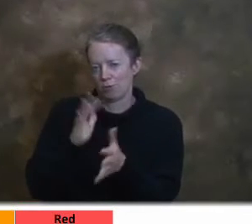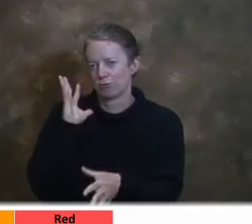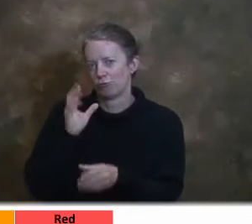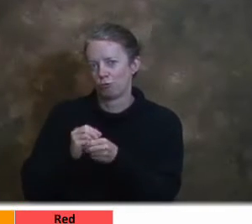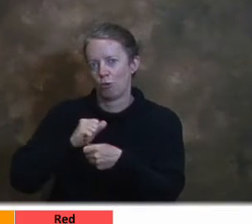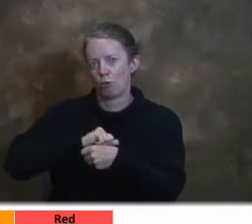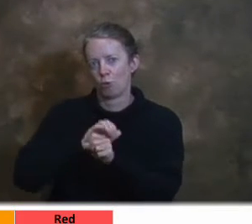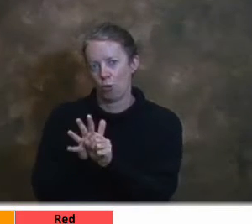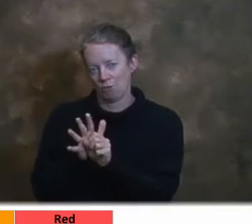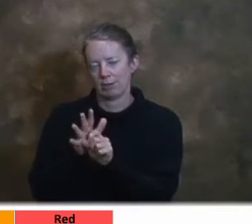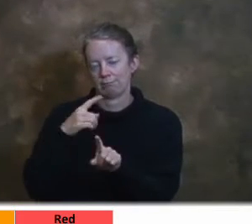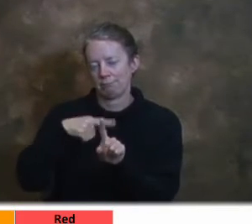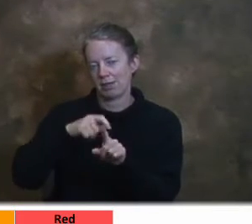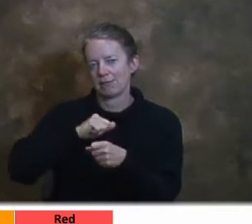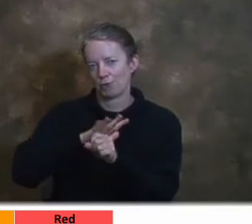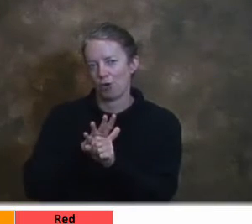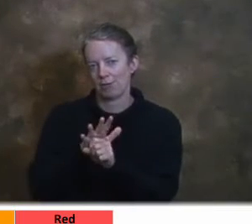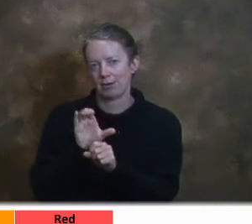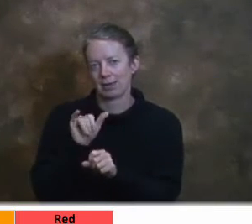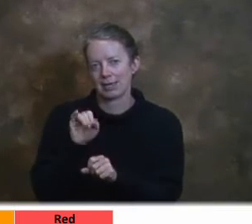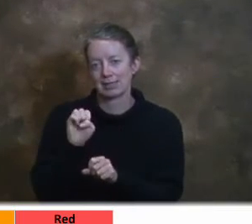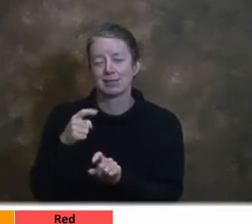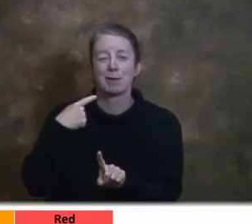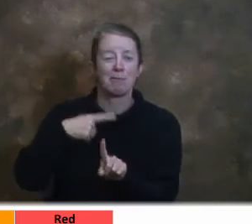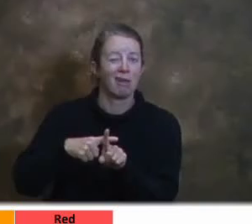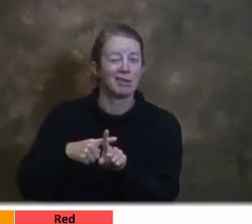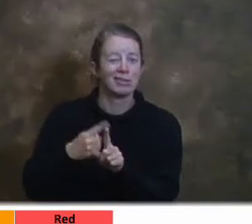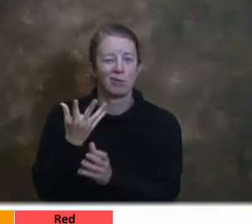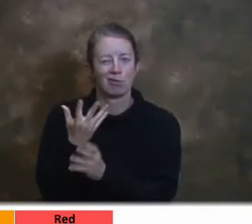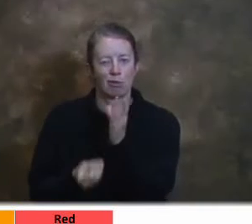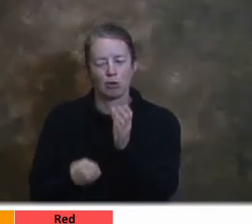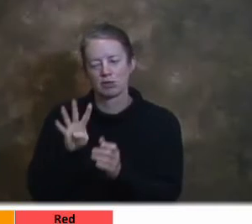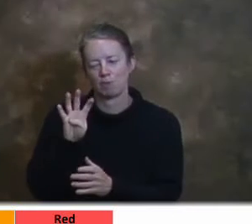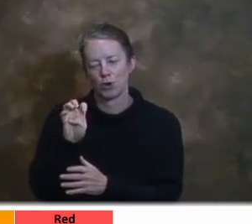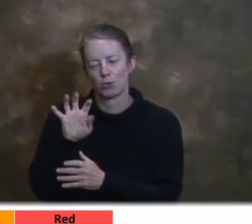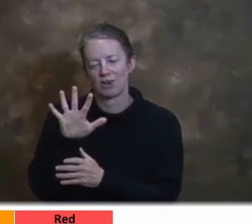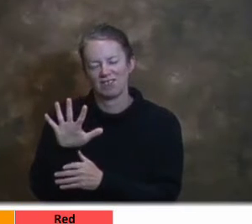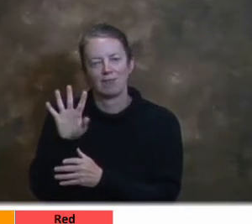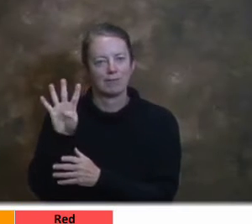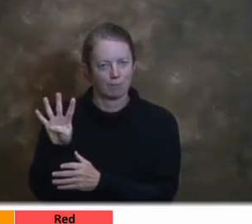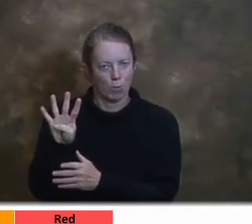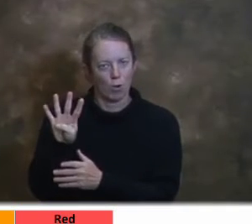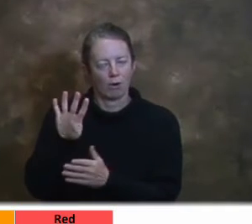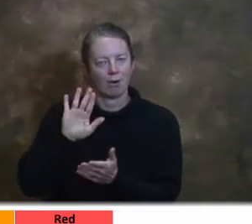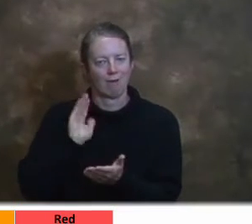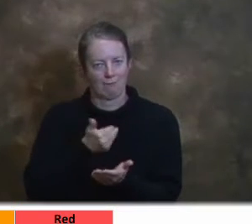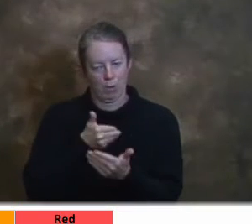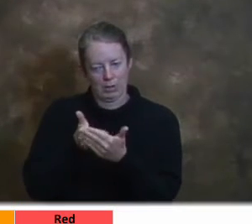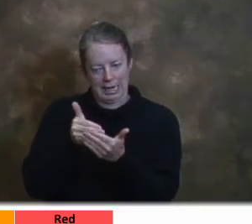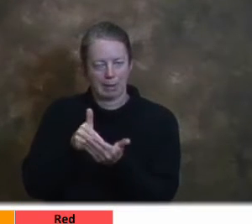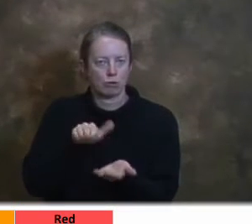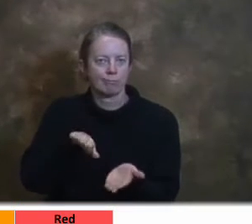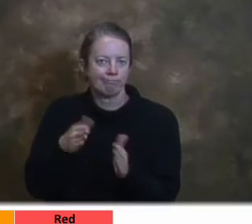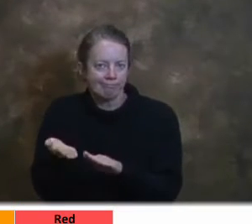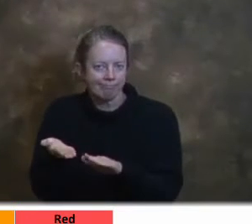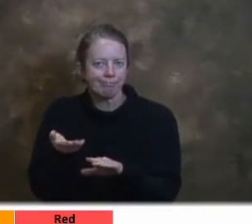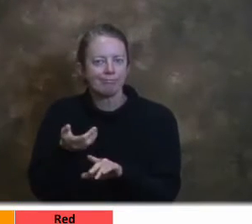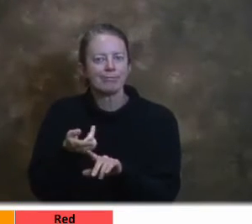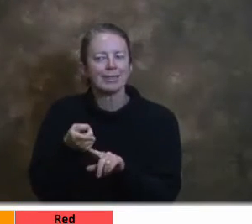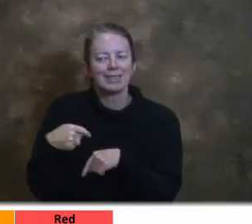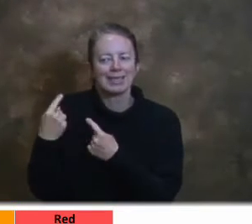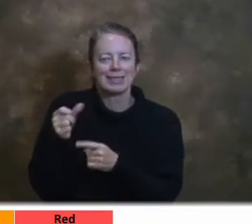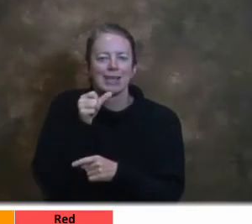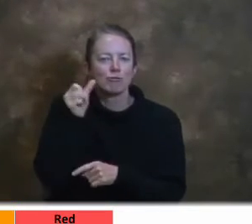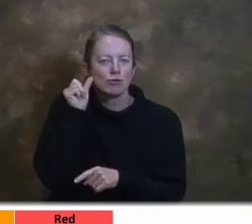cases. In addition, we have lost 454 neighbors as of yesterday in COVID-19 related deaths,